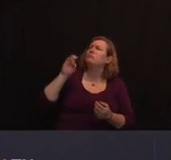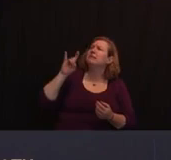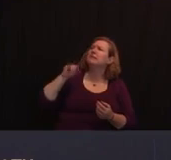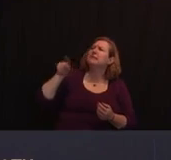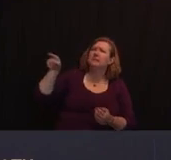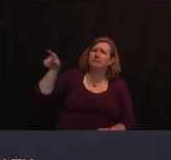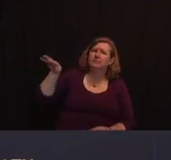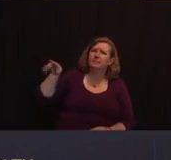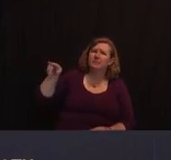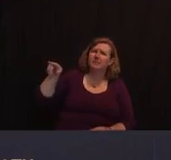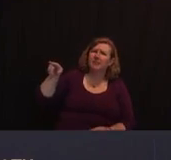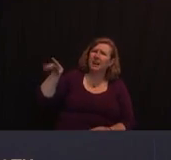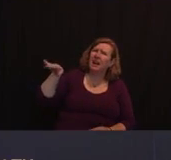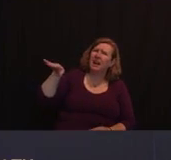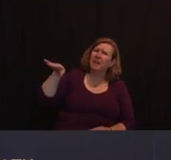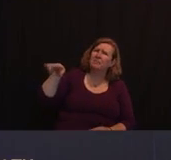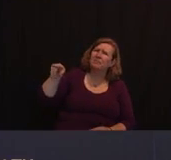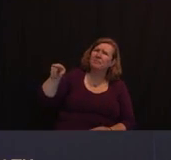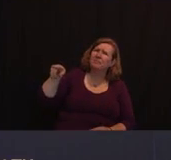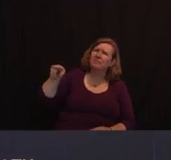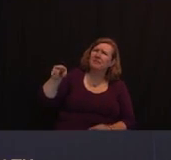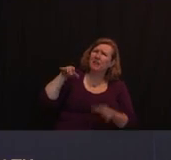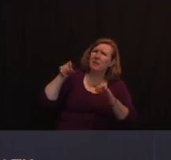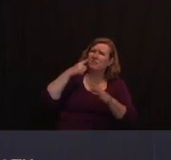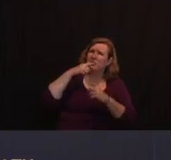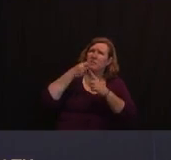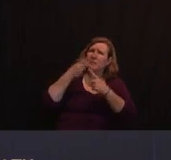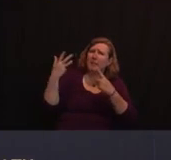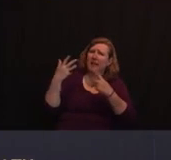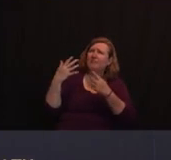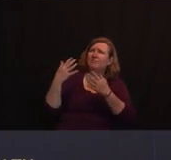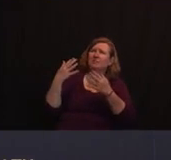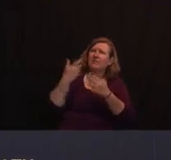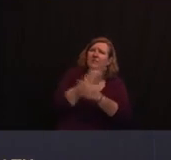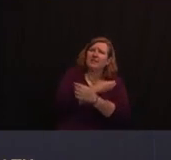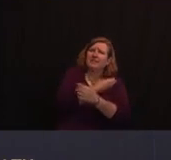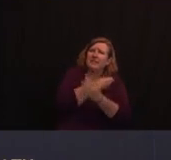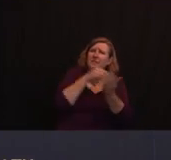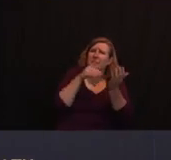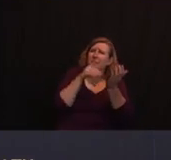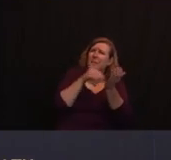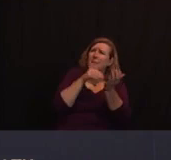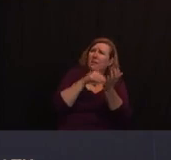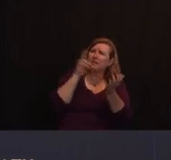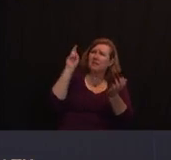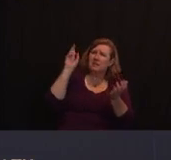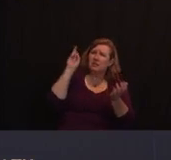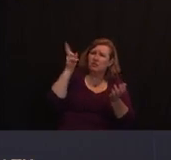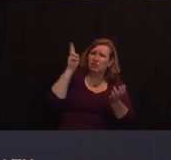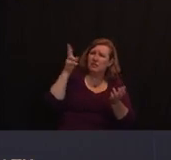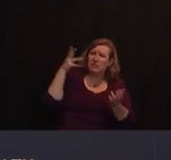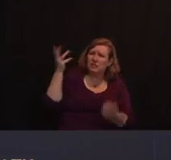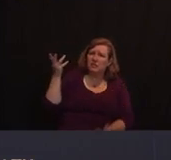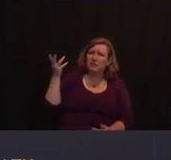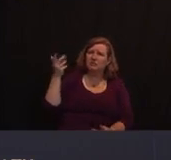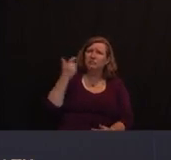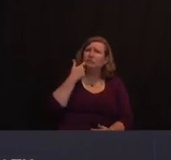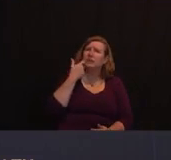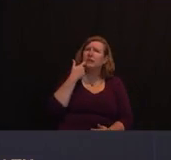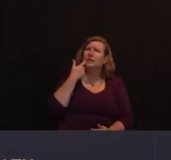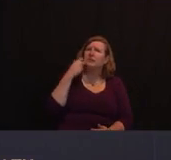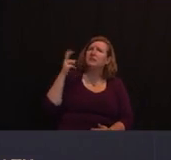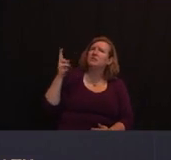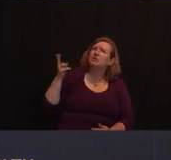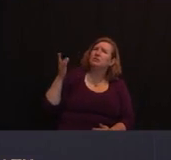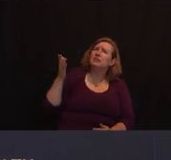could you speak, Doctor, on the vaccine and medication history that we have in recent times? Do